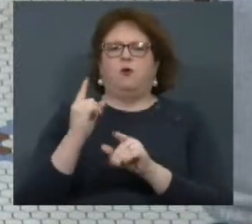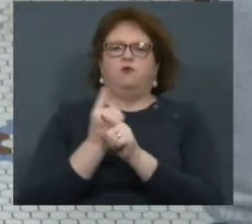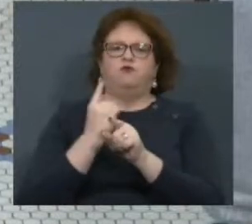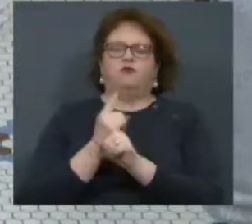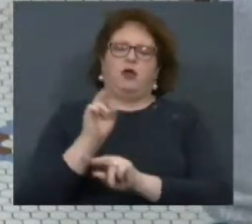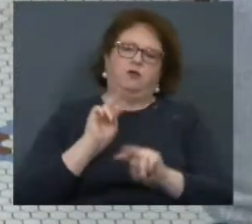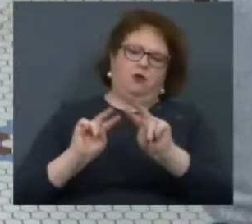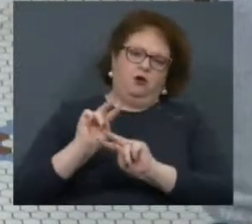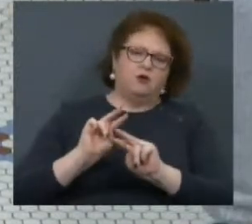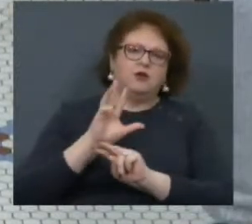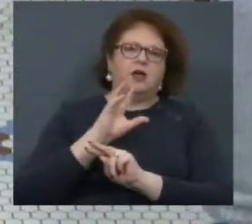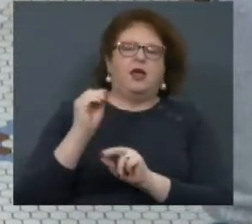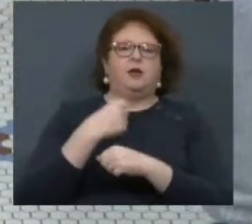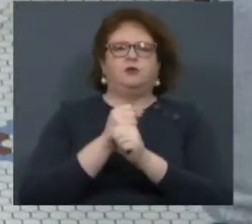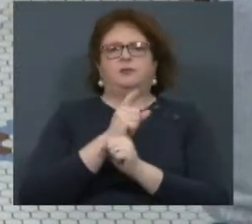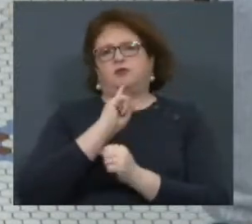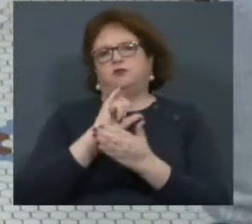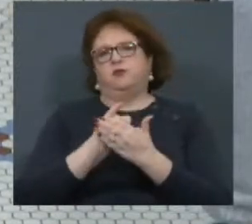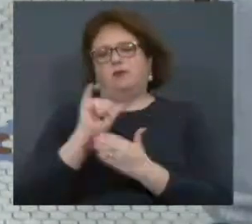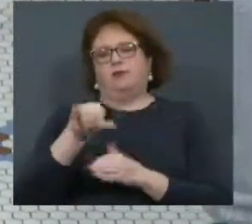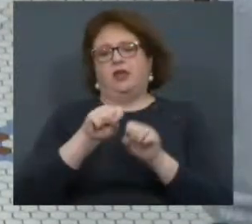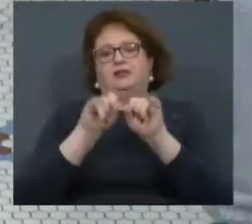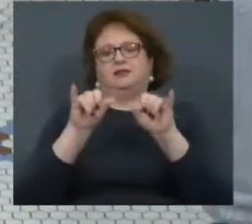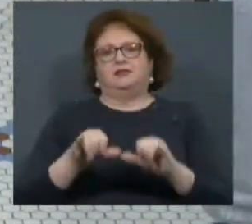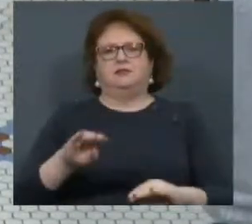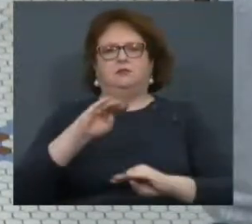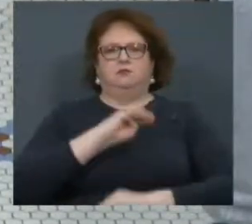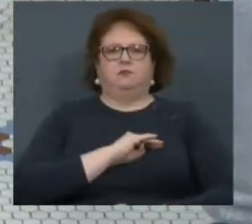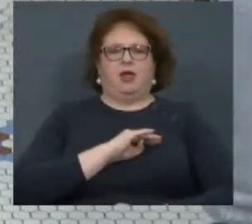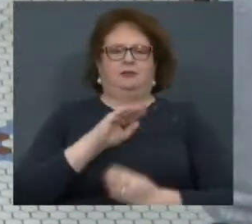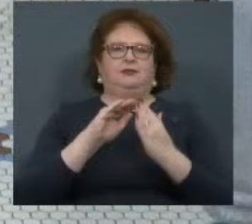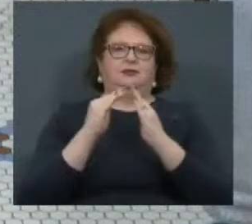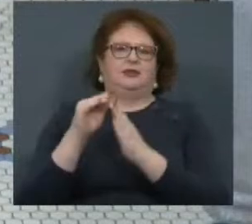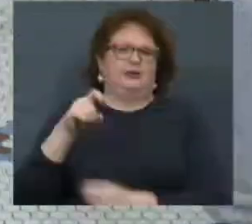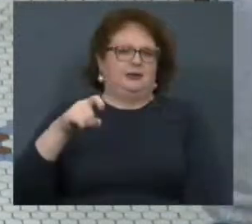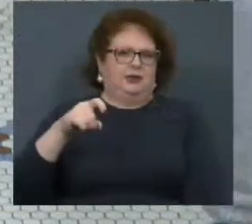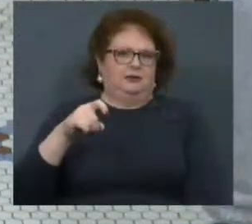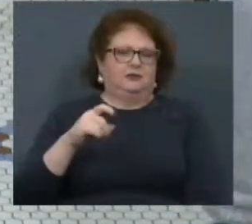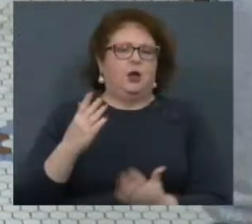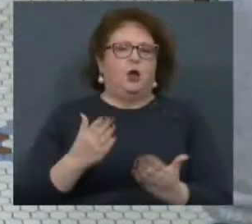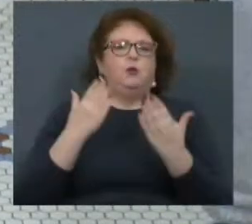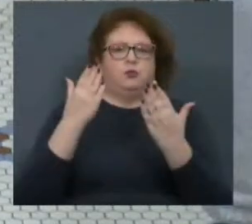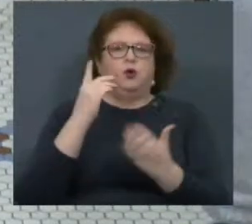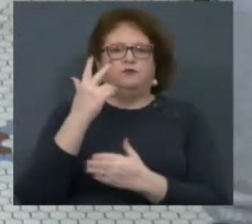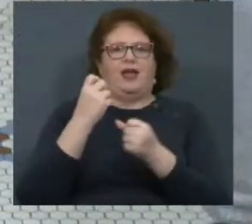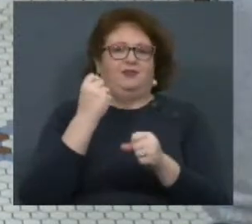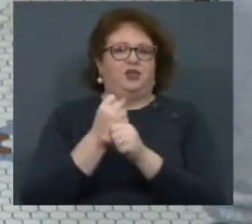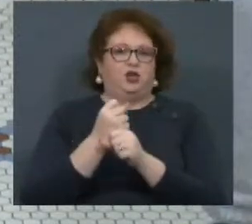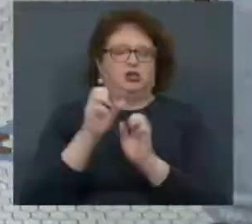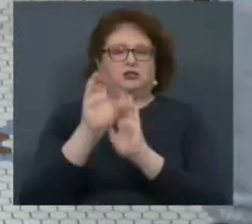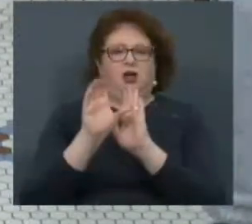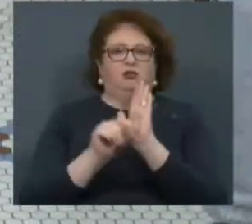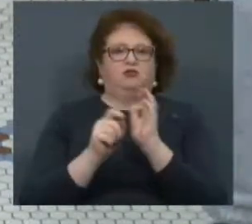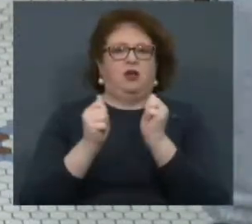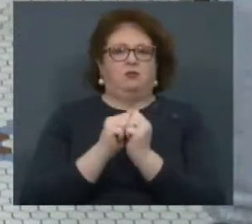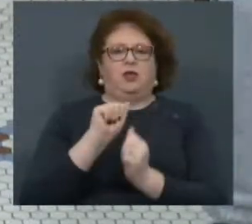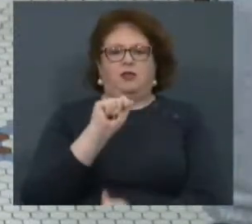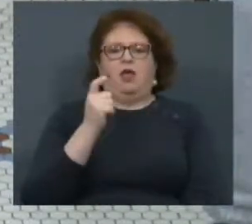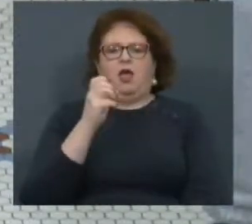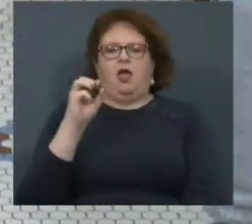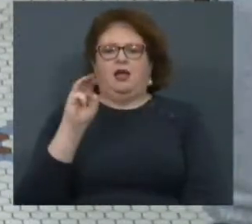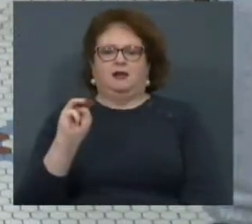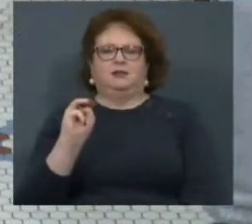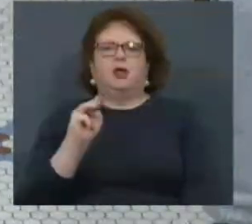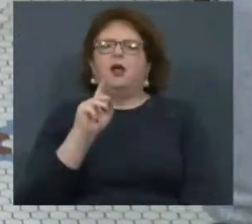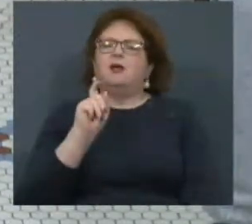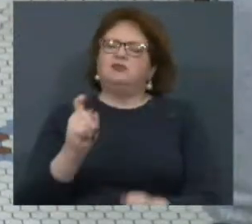to ensure the system met the city's needs. Now, the proposed 5-year contract with Axon Enterprise fundamentally alters